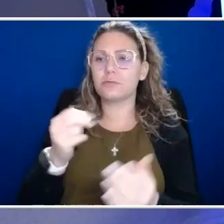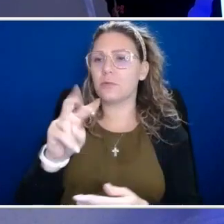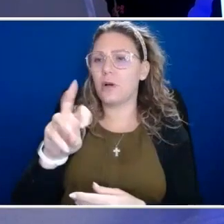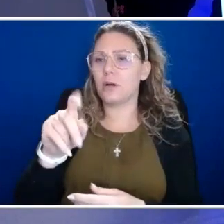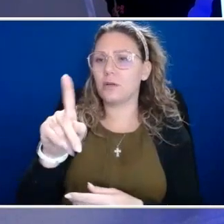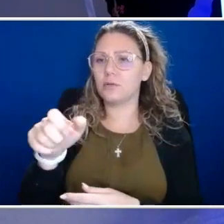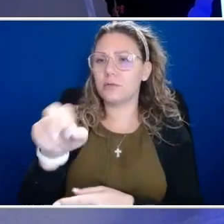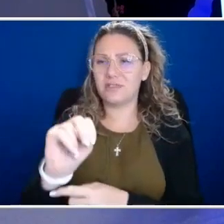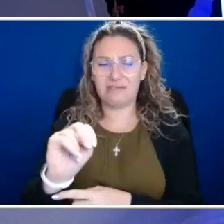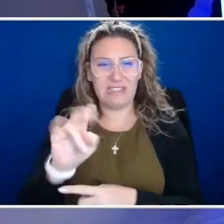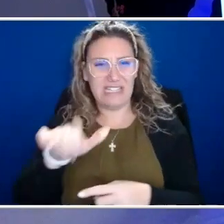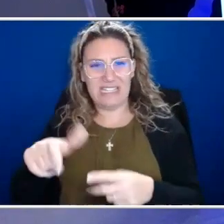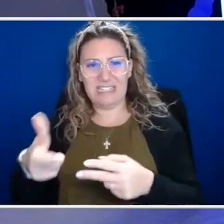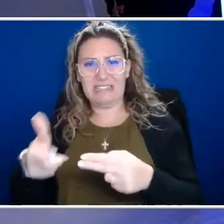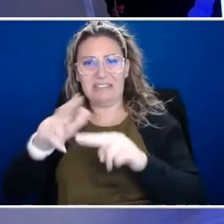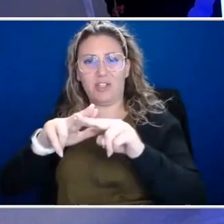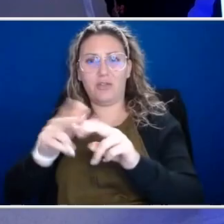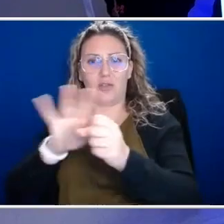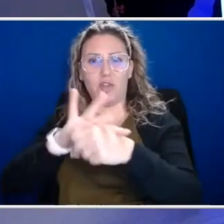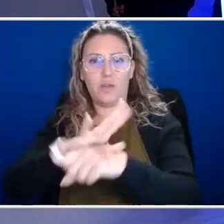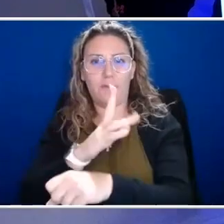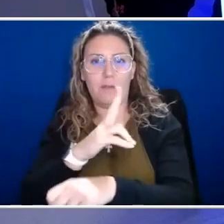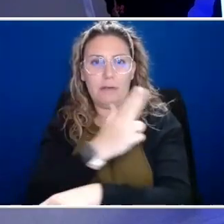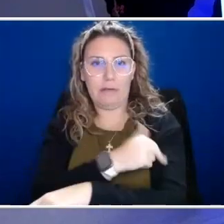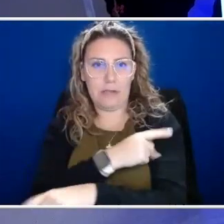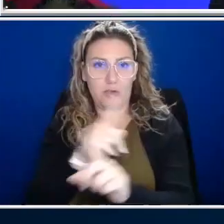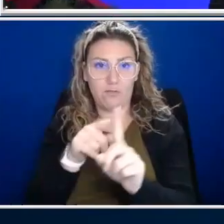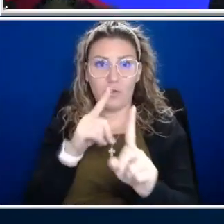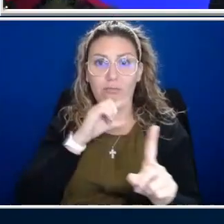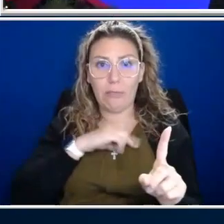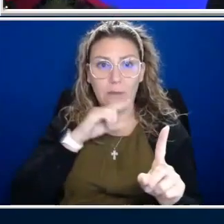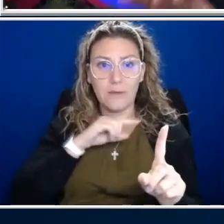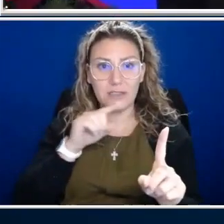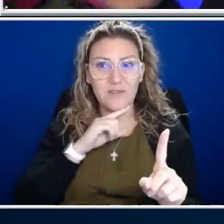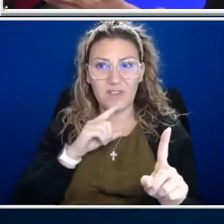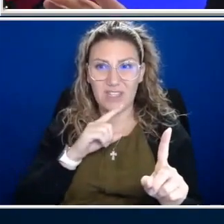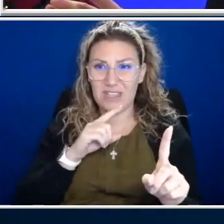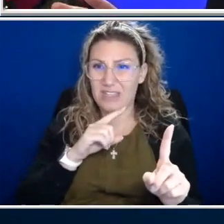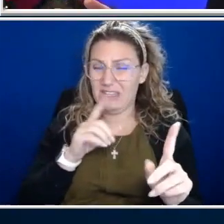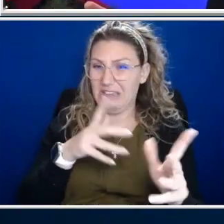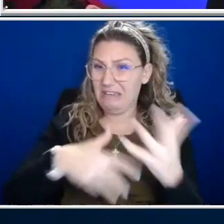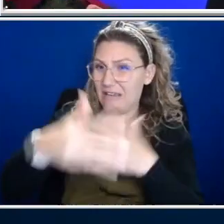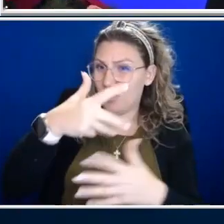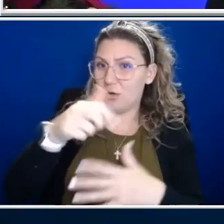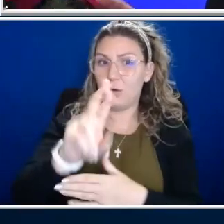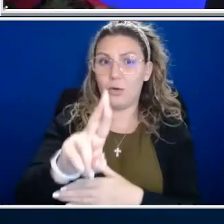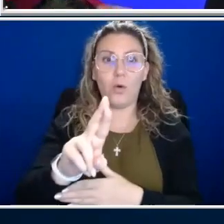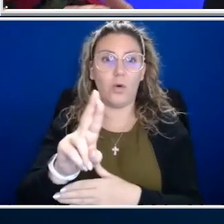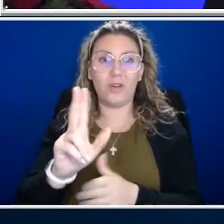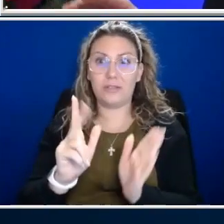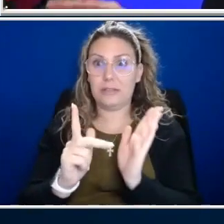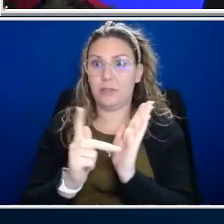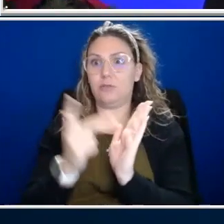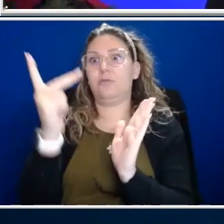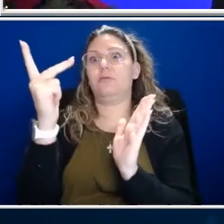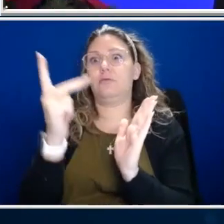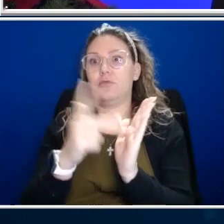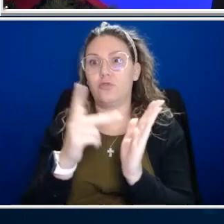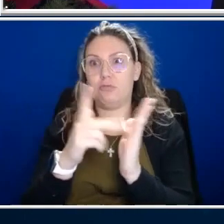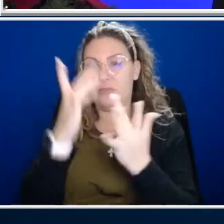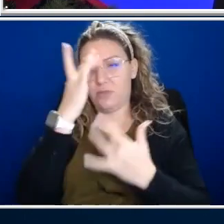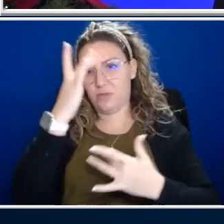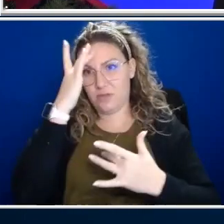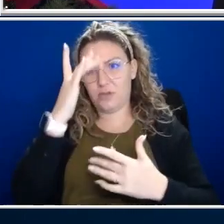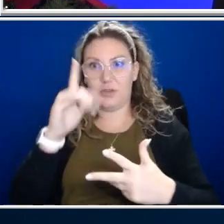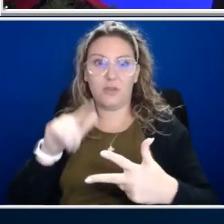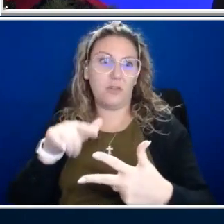COVID hospitalizations from Thanksgiving gatherings, do you think? Or is it this triple-demic that we've been talking about with flu and RSV and COVID? What are your